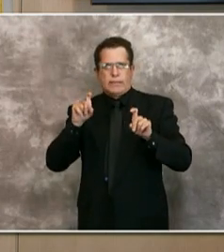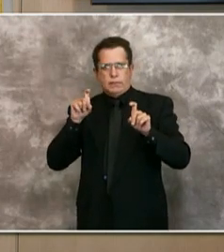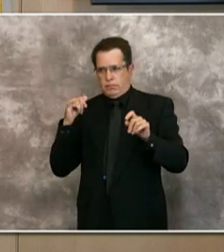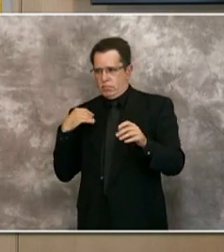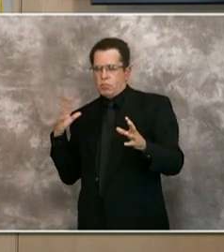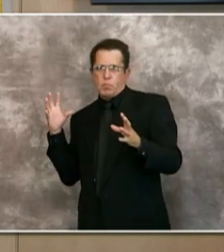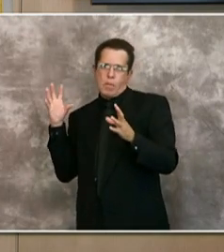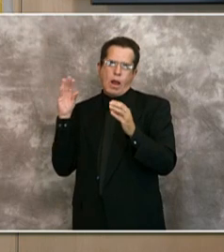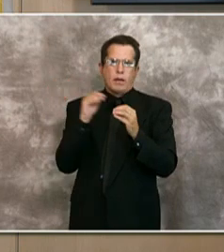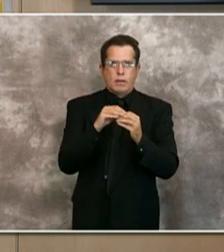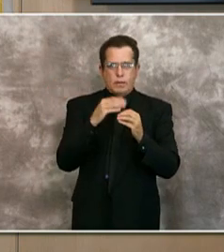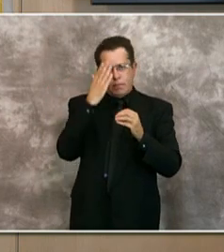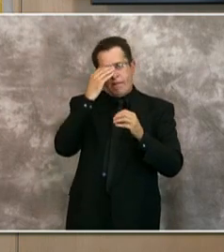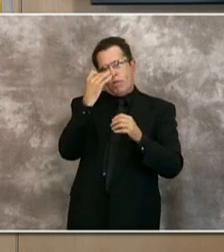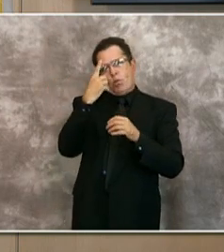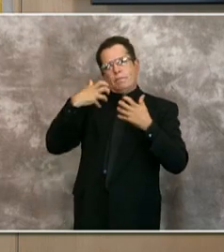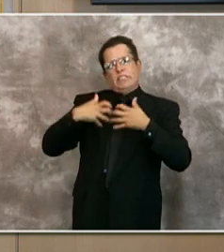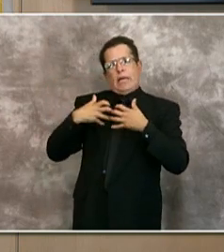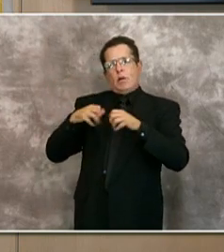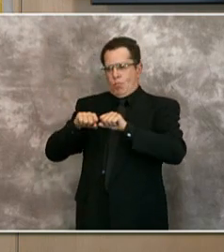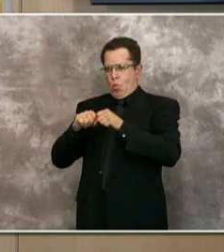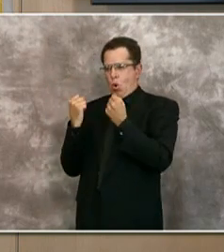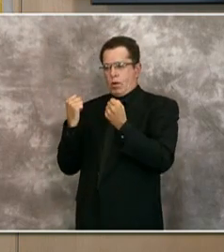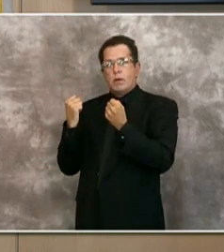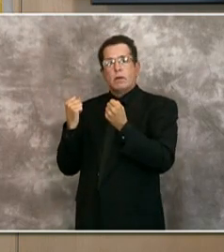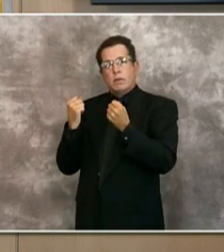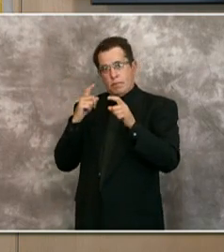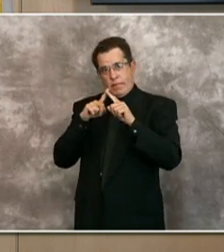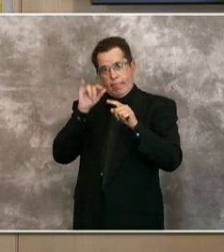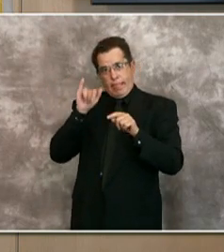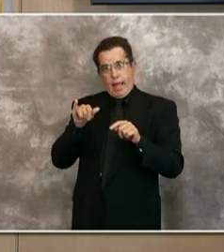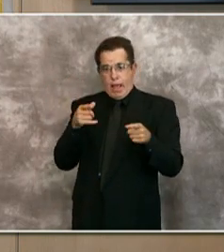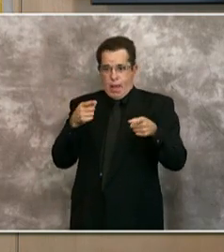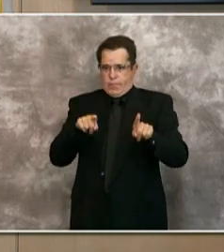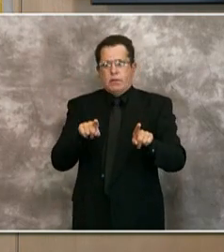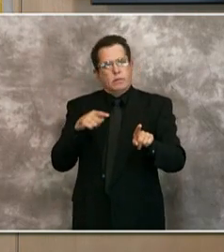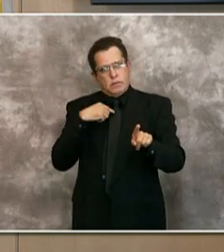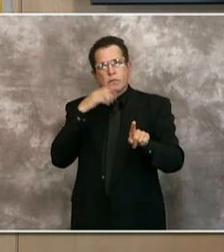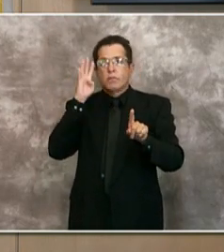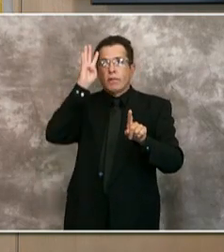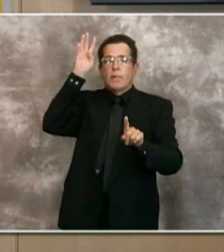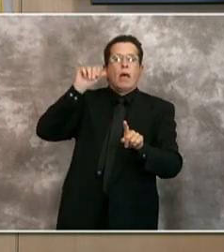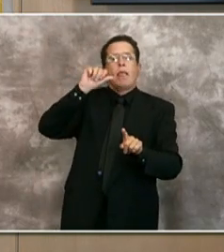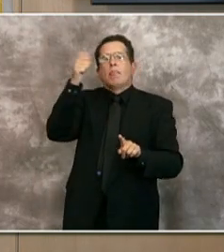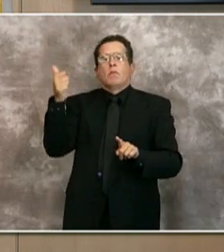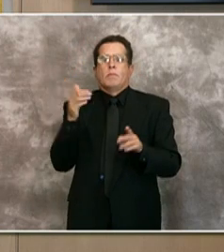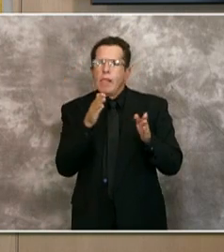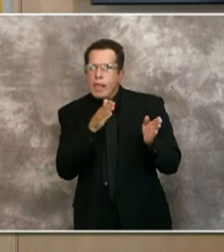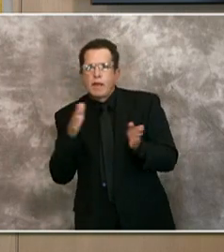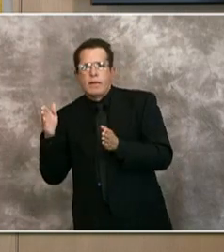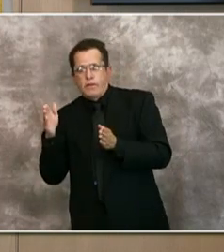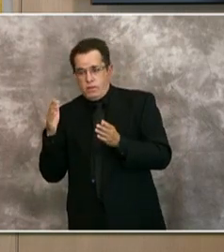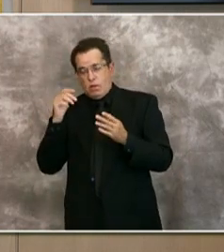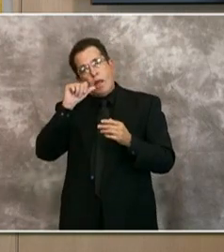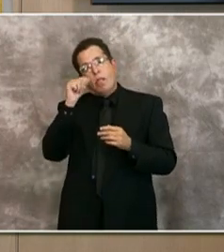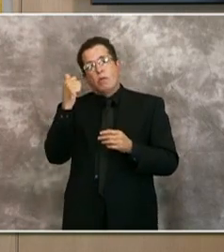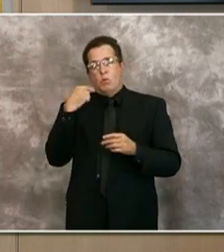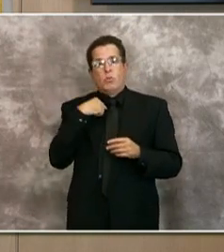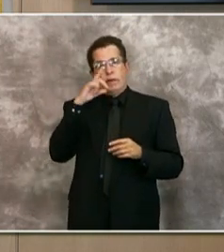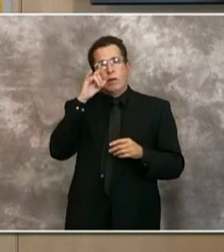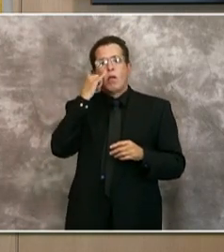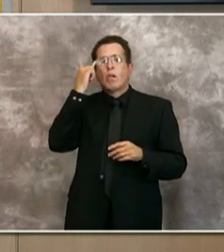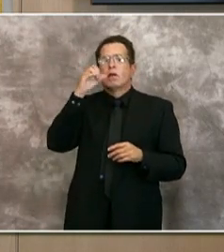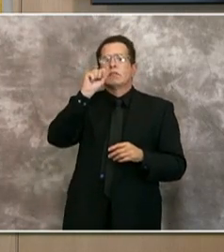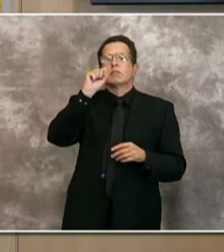that developed because of a machine that broke. And when those instances occur, we come up with a new plan. In one instance, we called